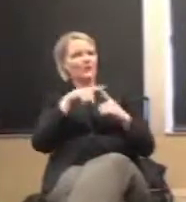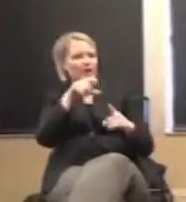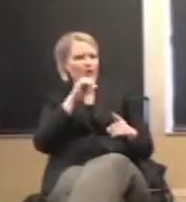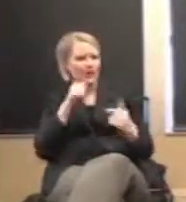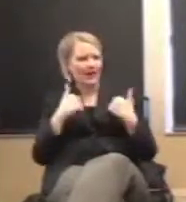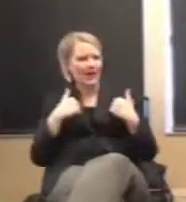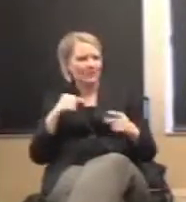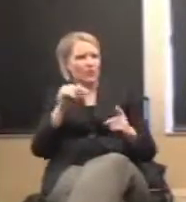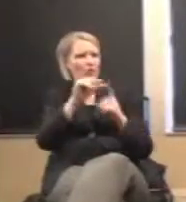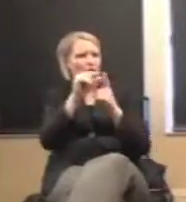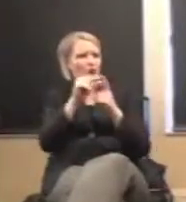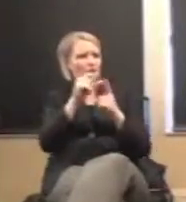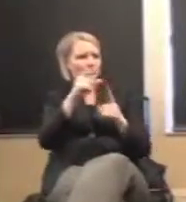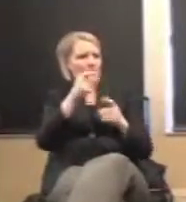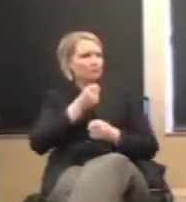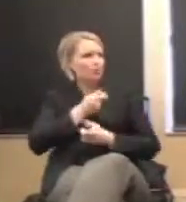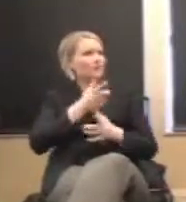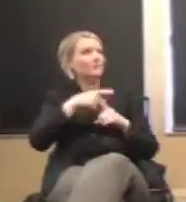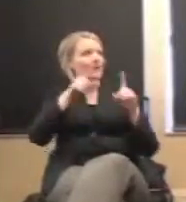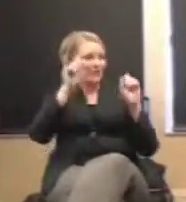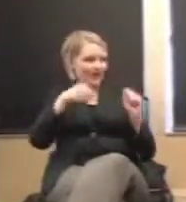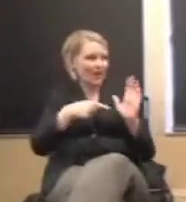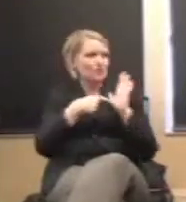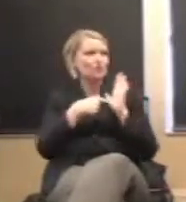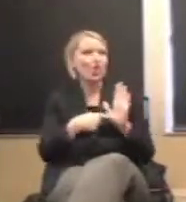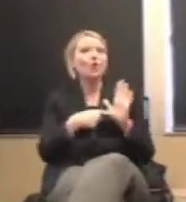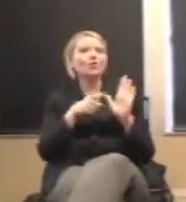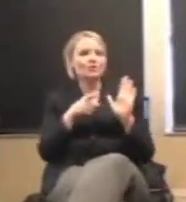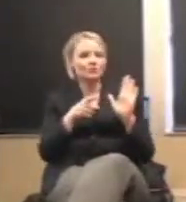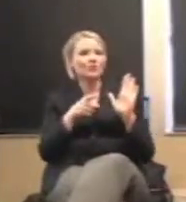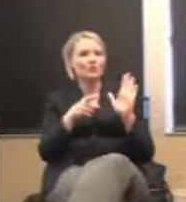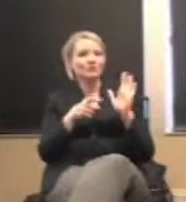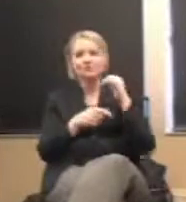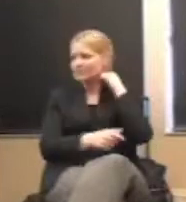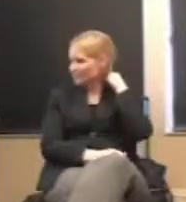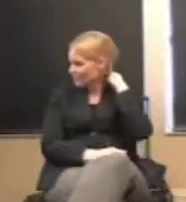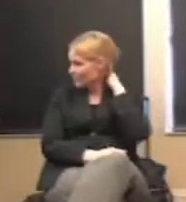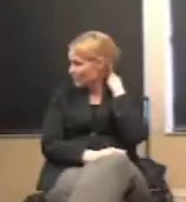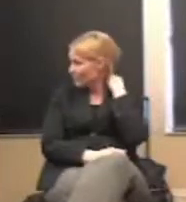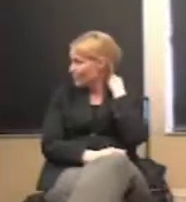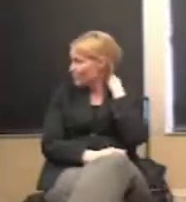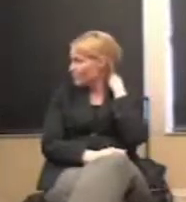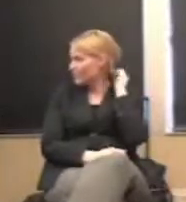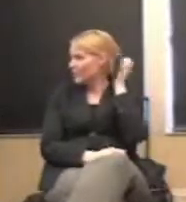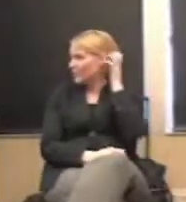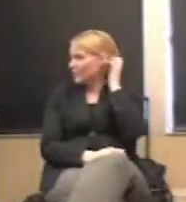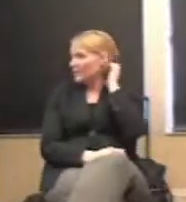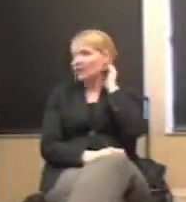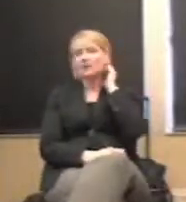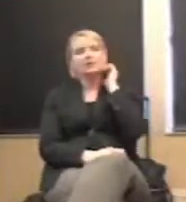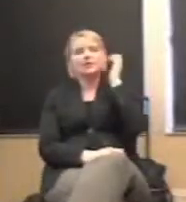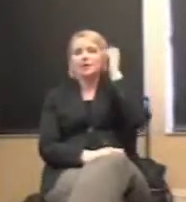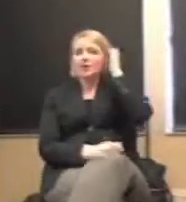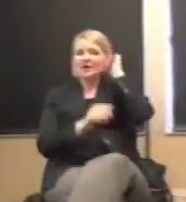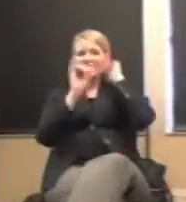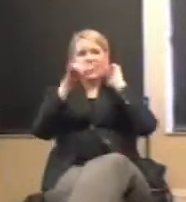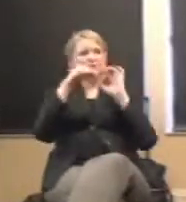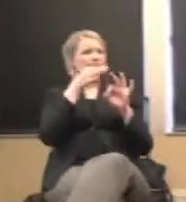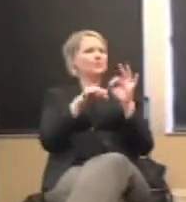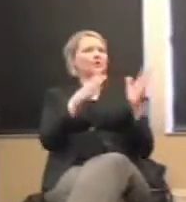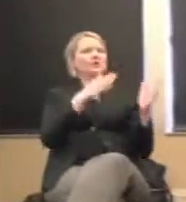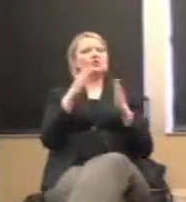they want, but they sure can show you. Oh, can't they? So that one's pretty simple. Scripting.